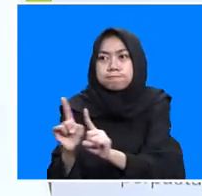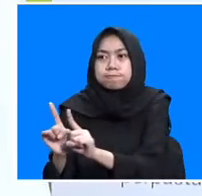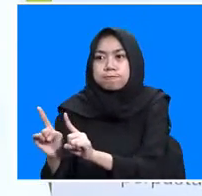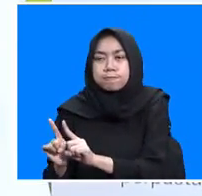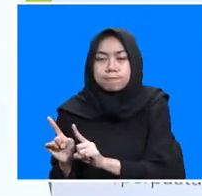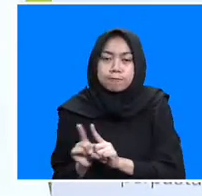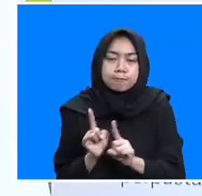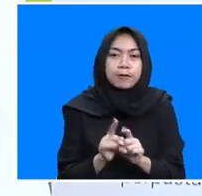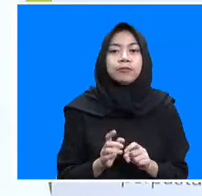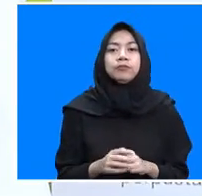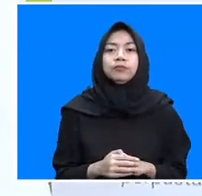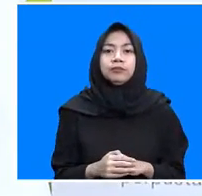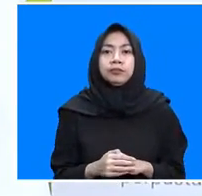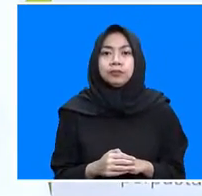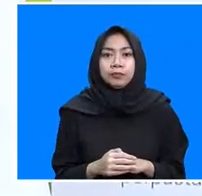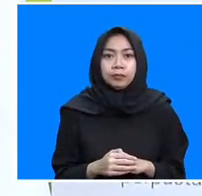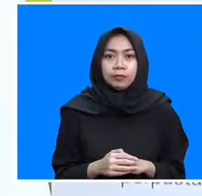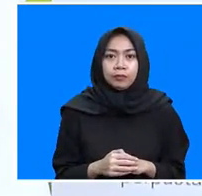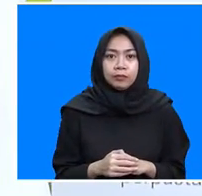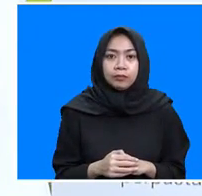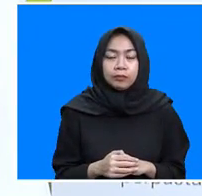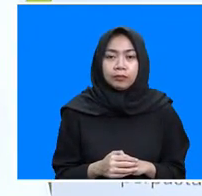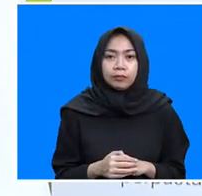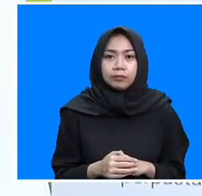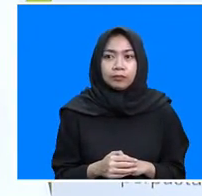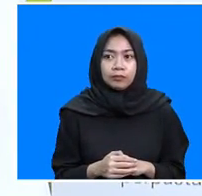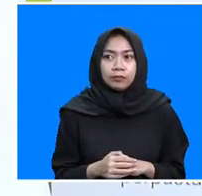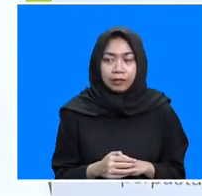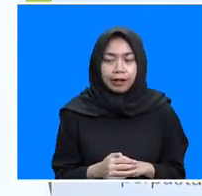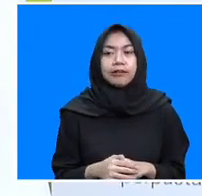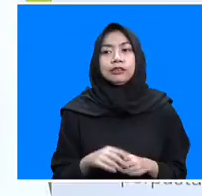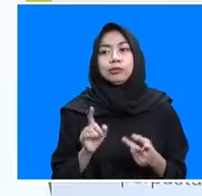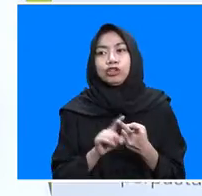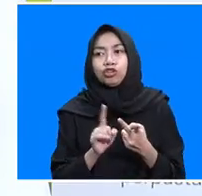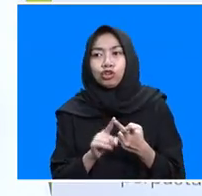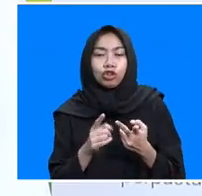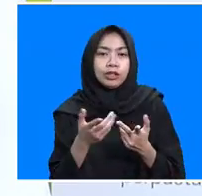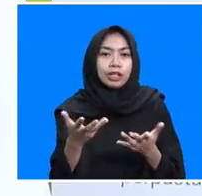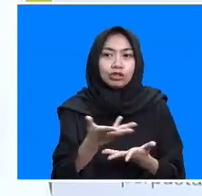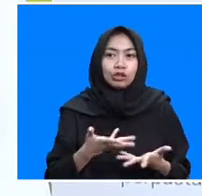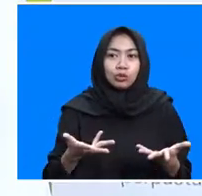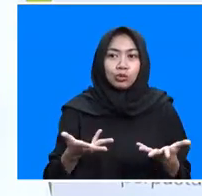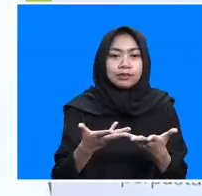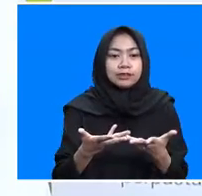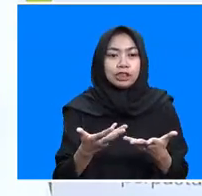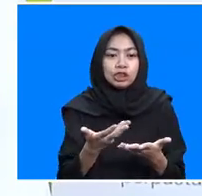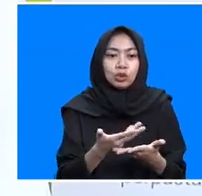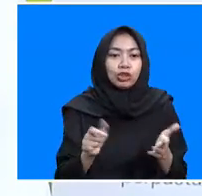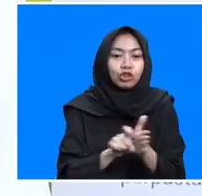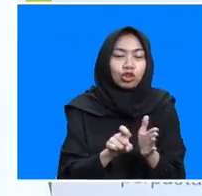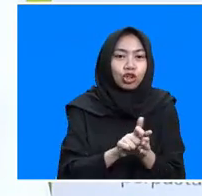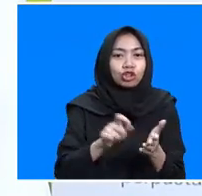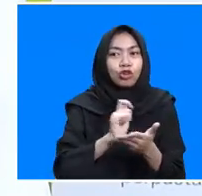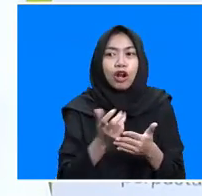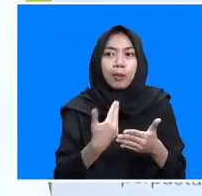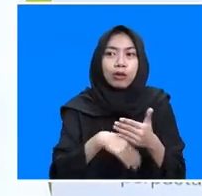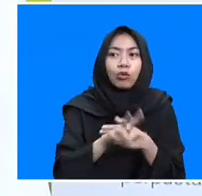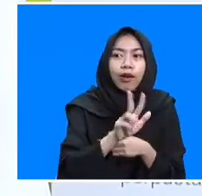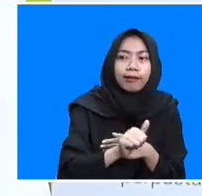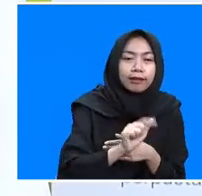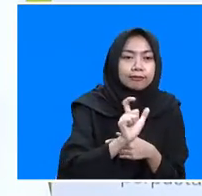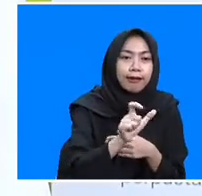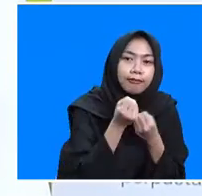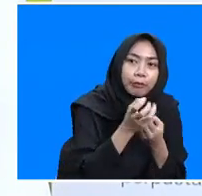different components, which included segments on getting back to school, mm-hmm. remote learning, further understanding and deepening